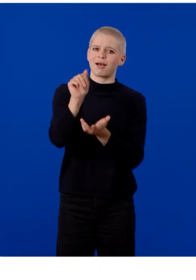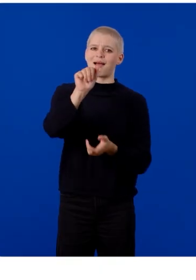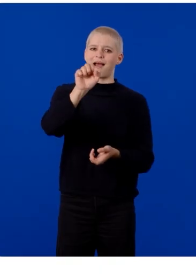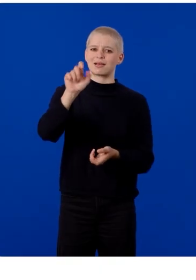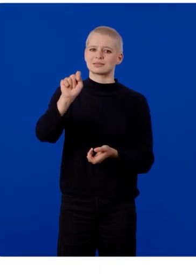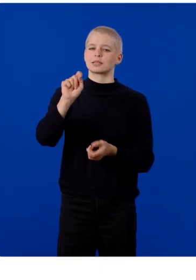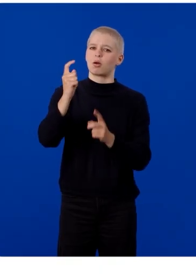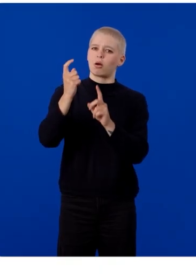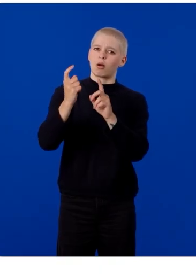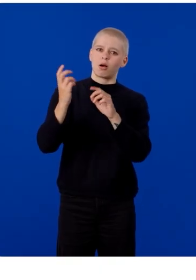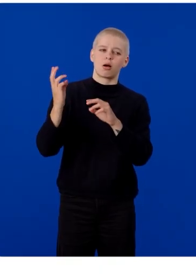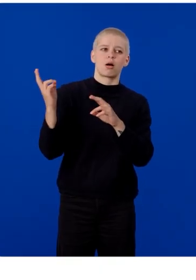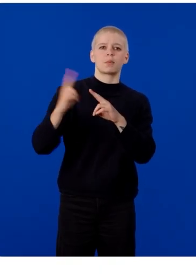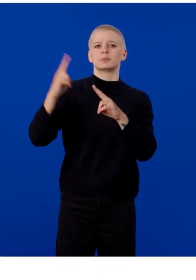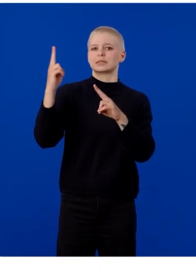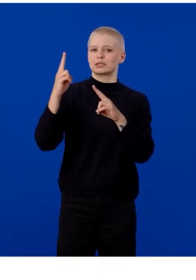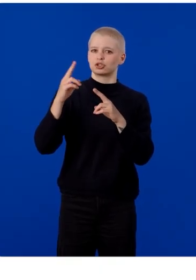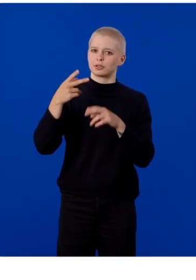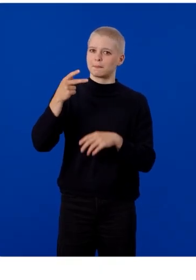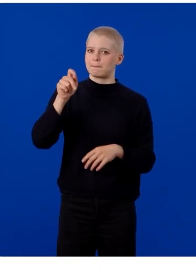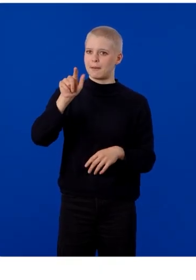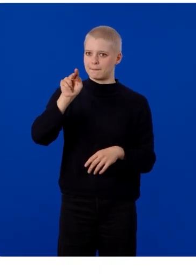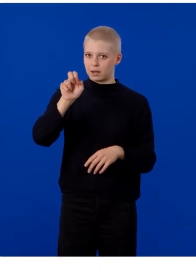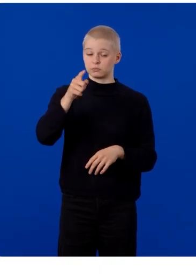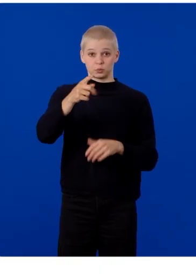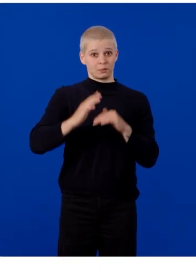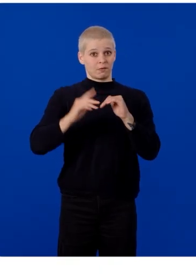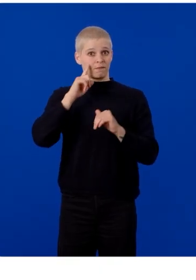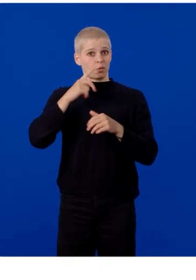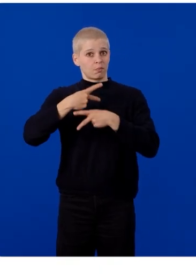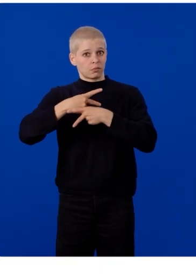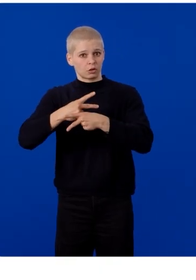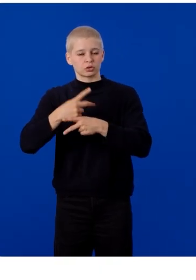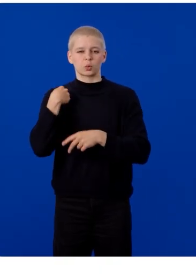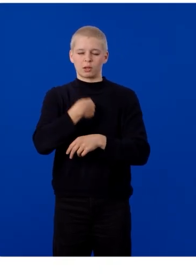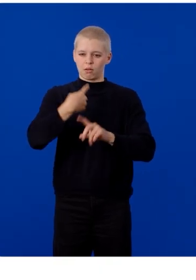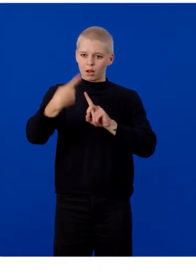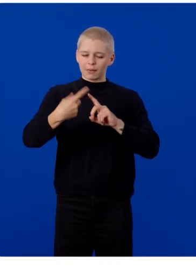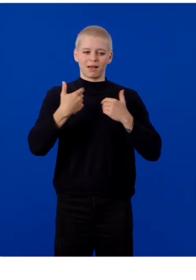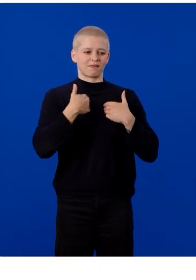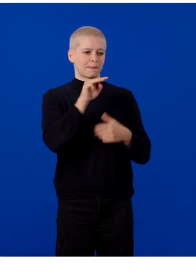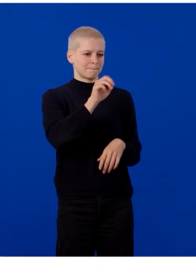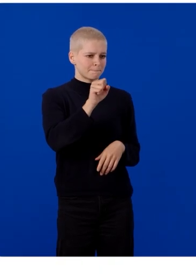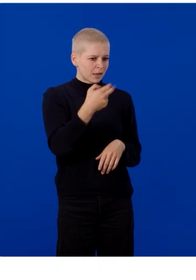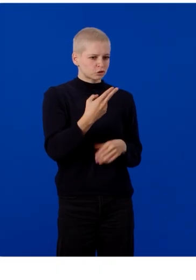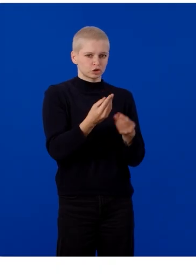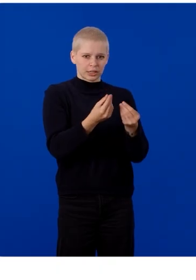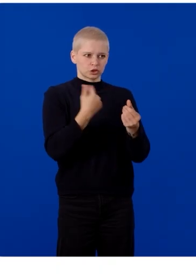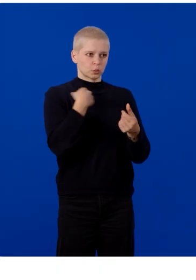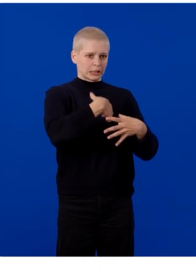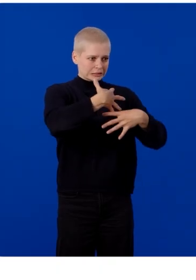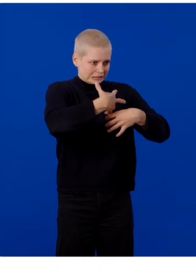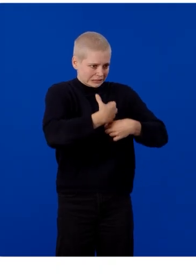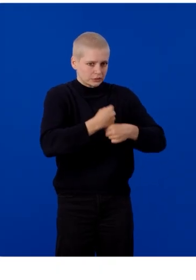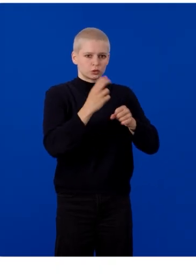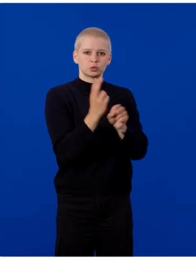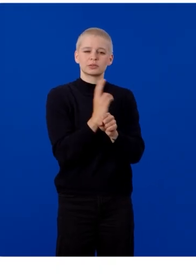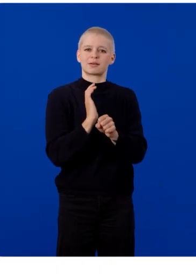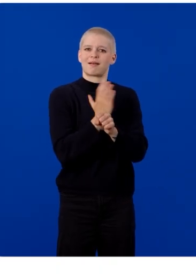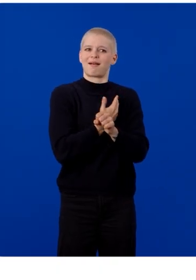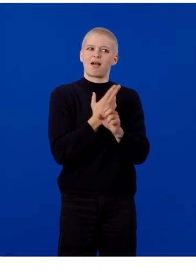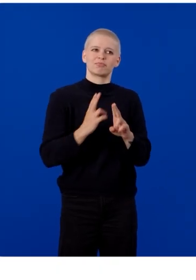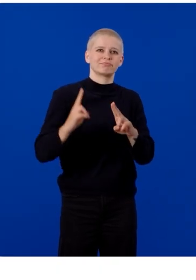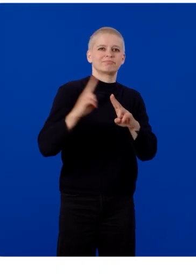optimization pipeline. When you build for production, we automatically compress meshes and textures using industry-leading